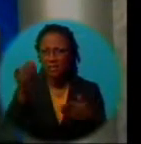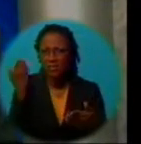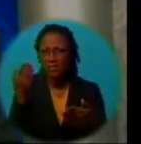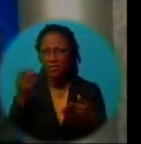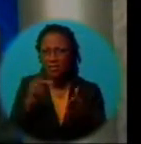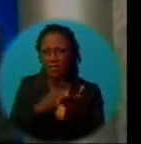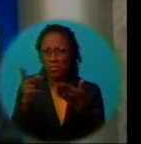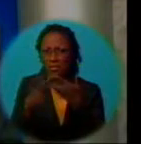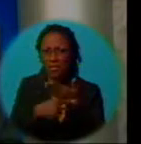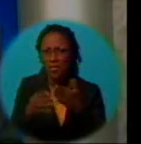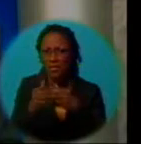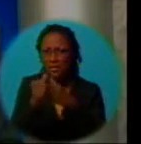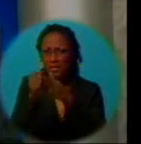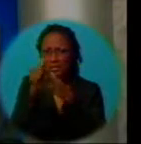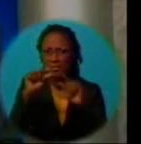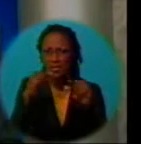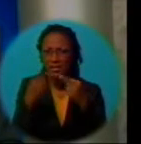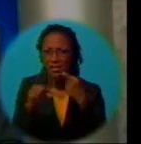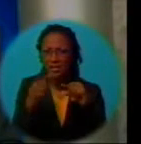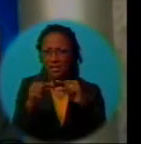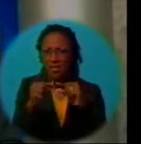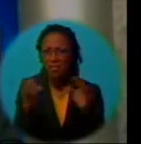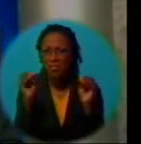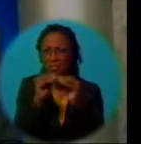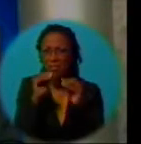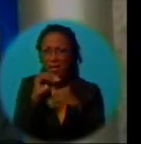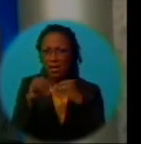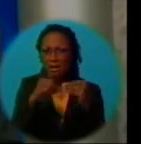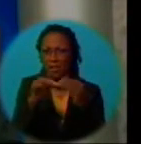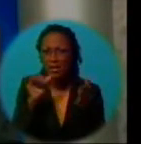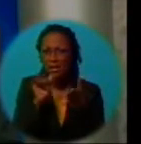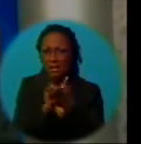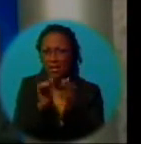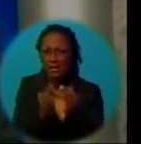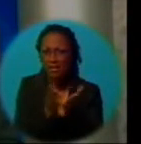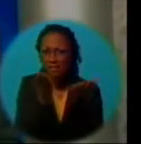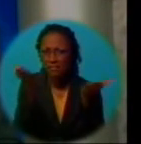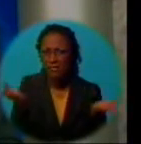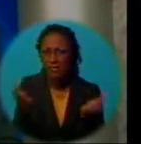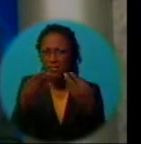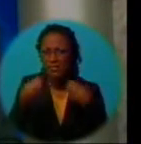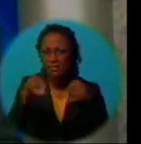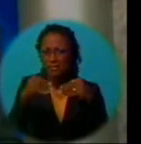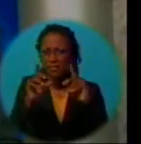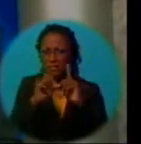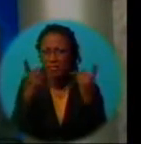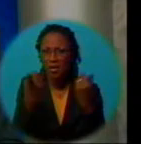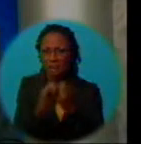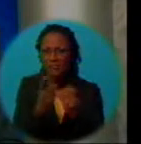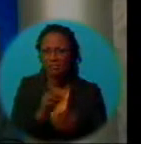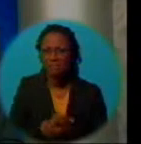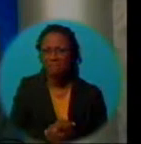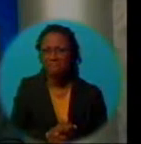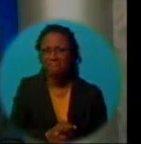the Games. Additional information on the Olympic Games sponsorship is available at our sales department.